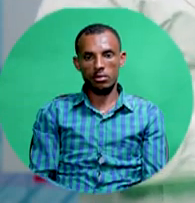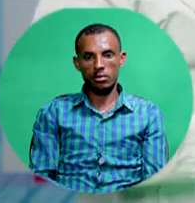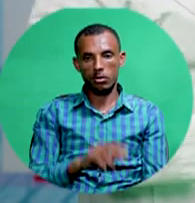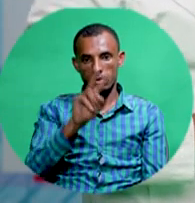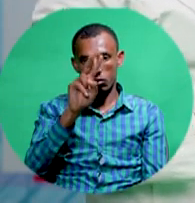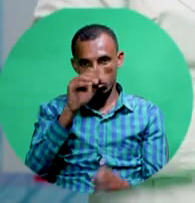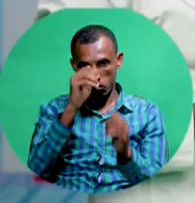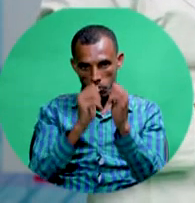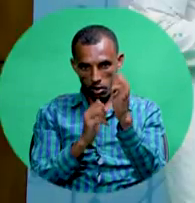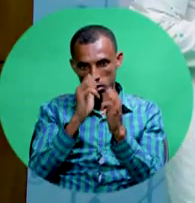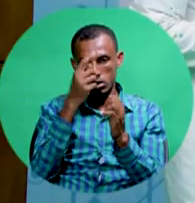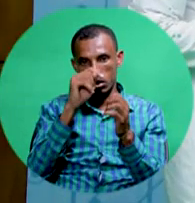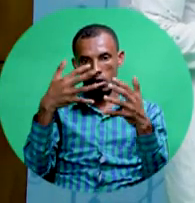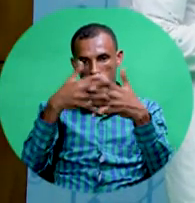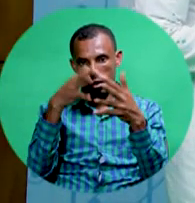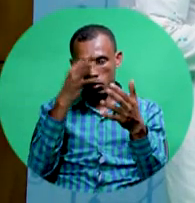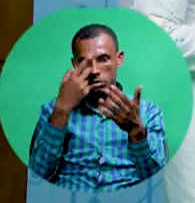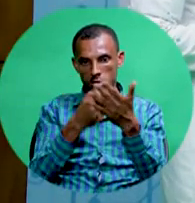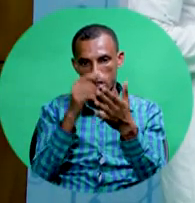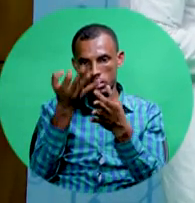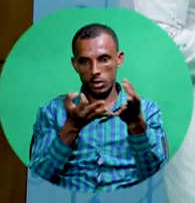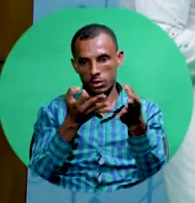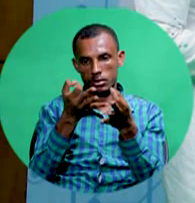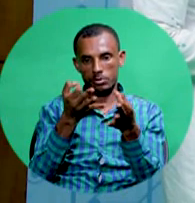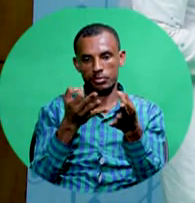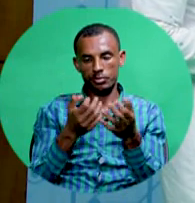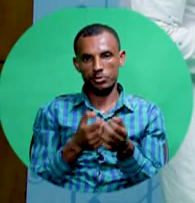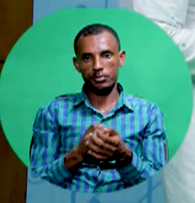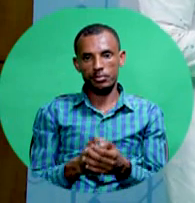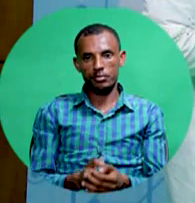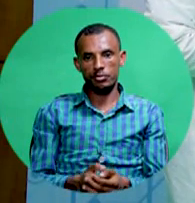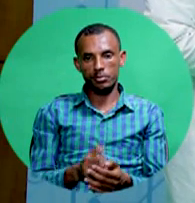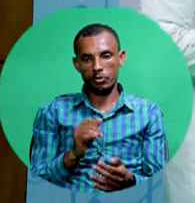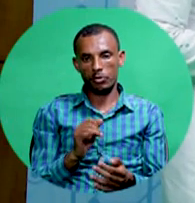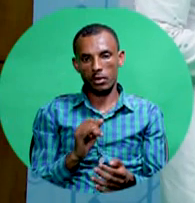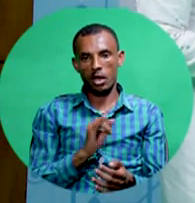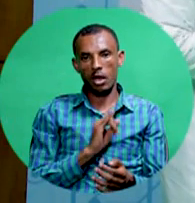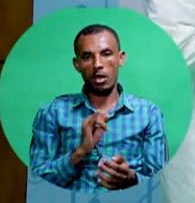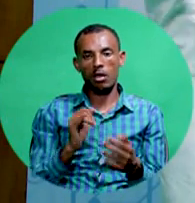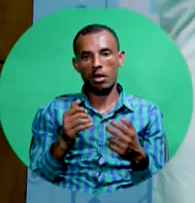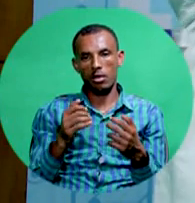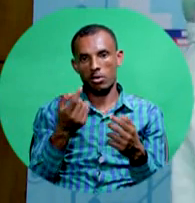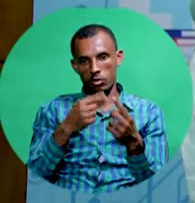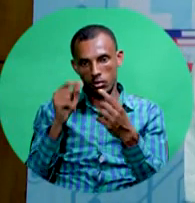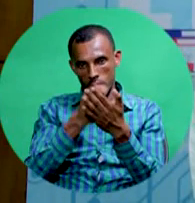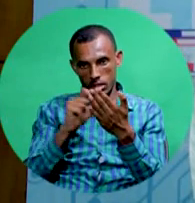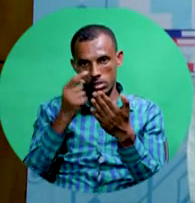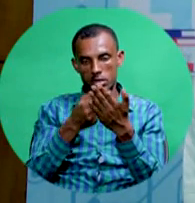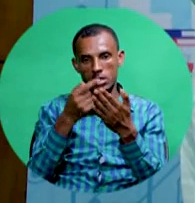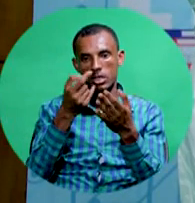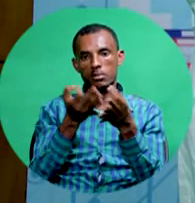To evaluate the integral of this expression, I have to write this